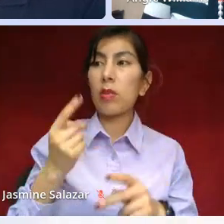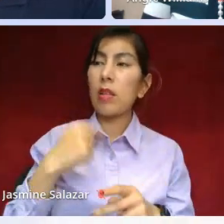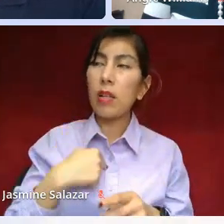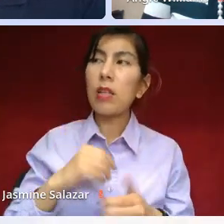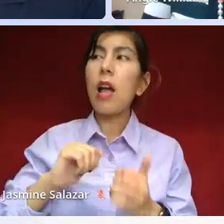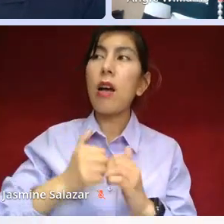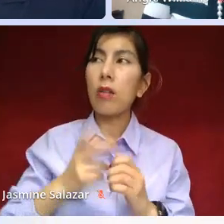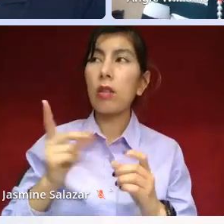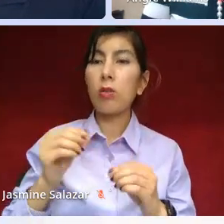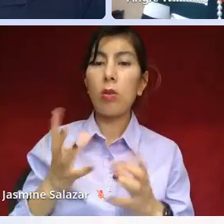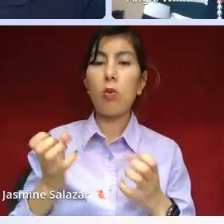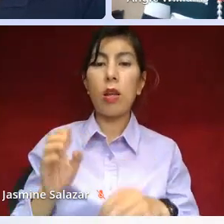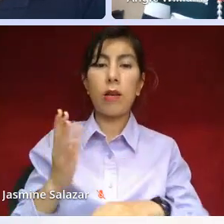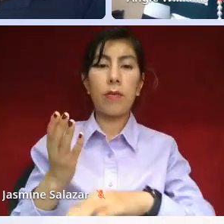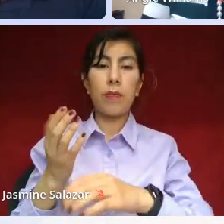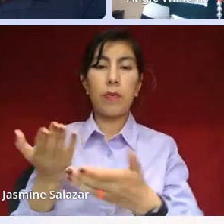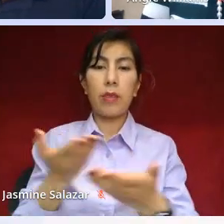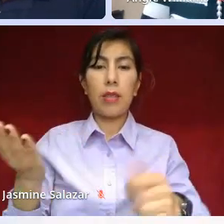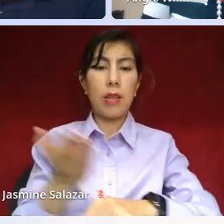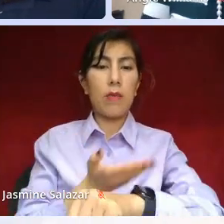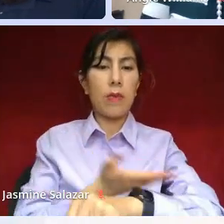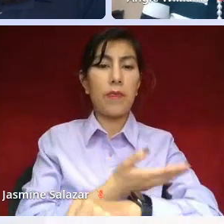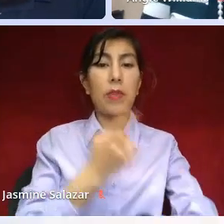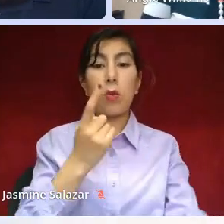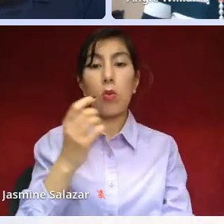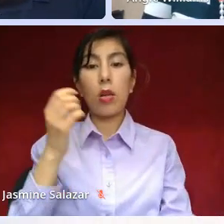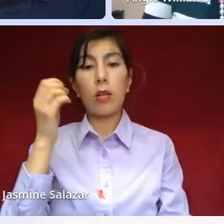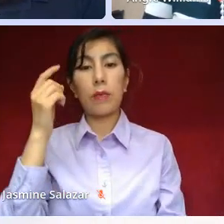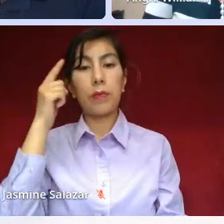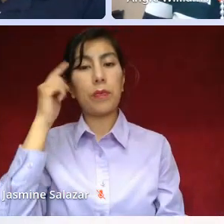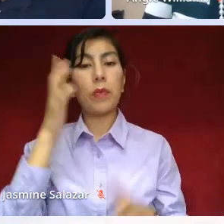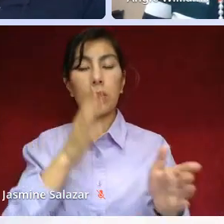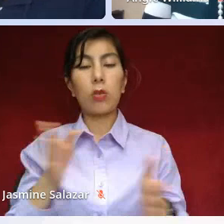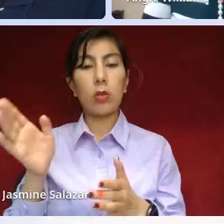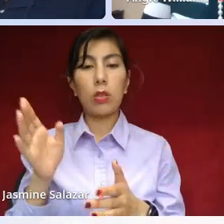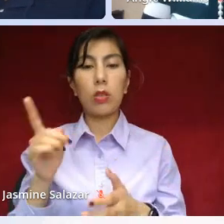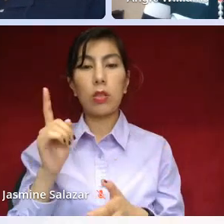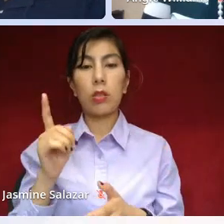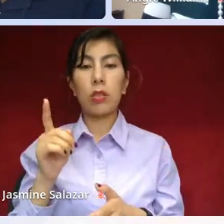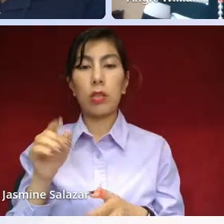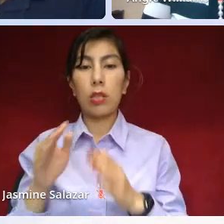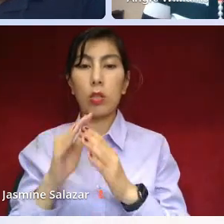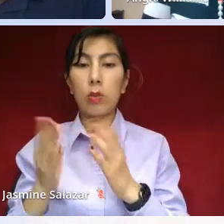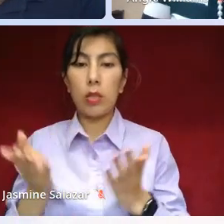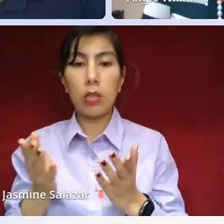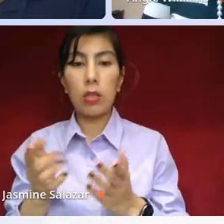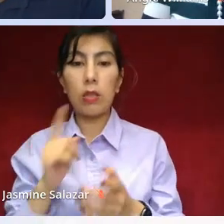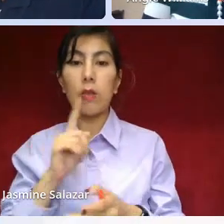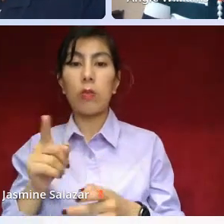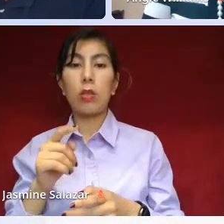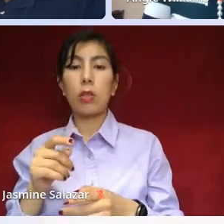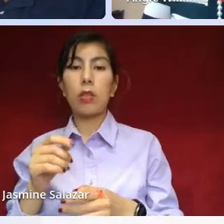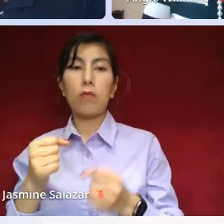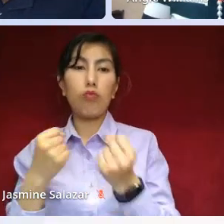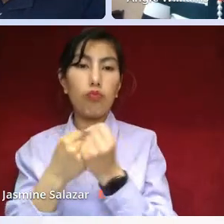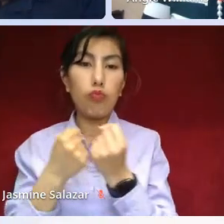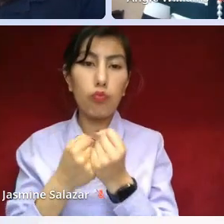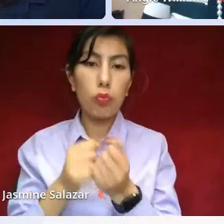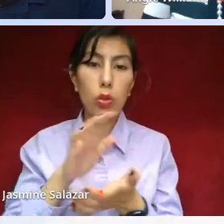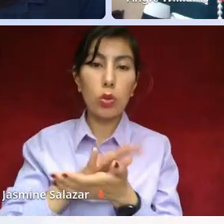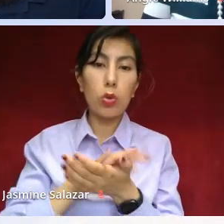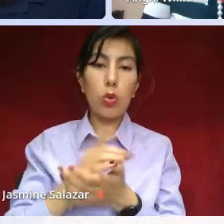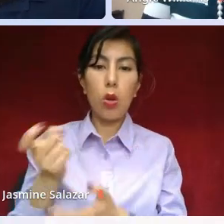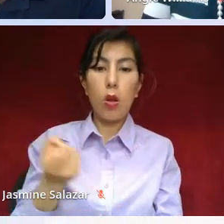things renovated. One of the strategies that we did in one of the communities here, they really rallied around the high school hockey team, their big